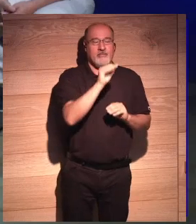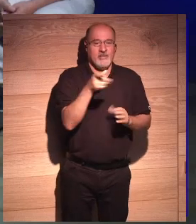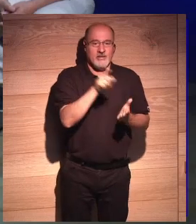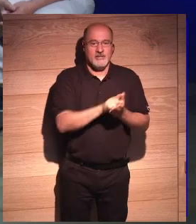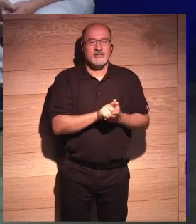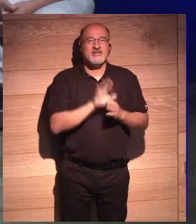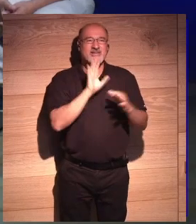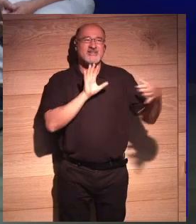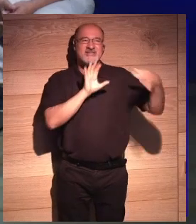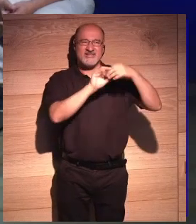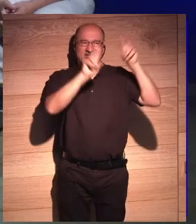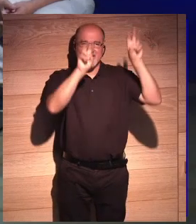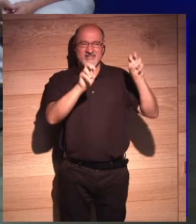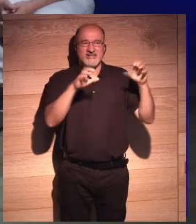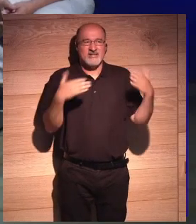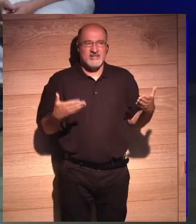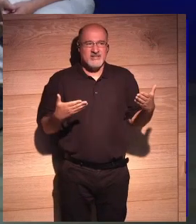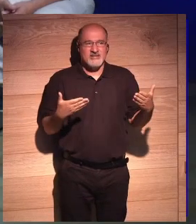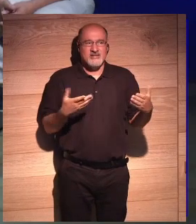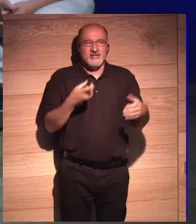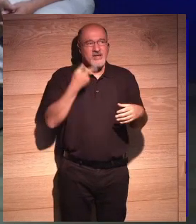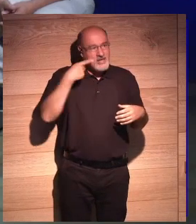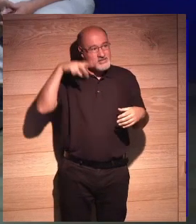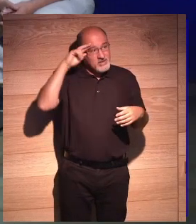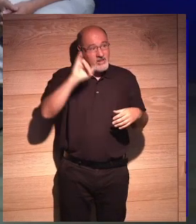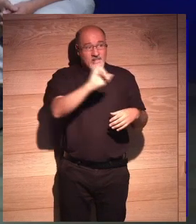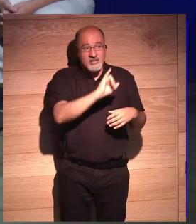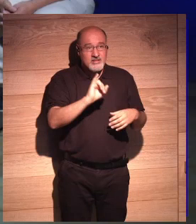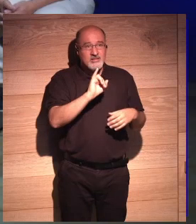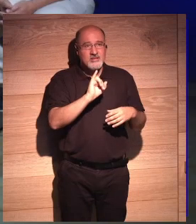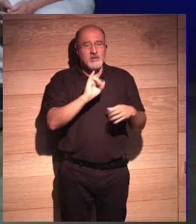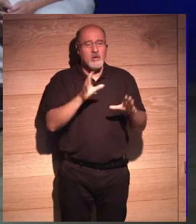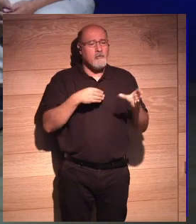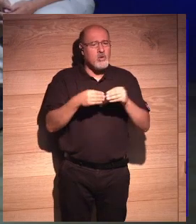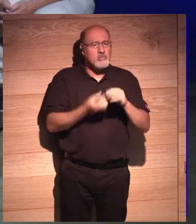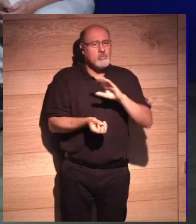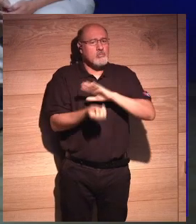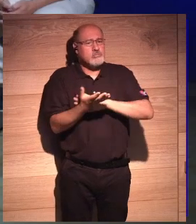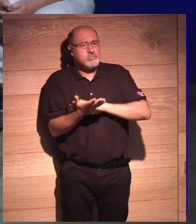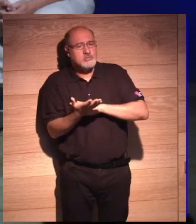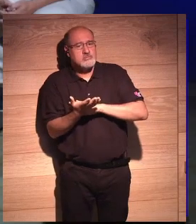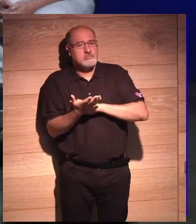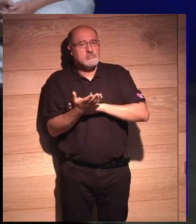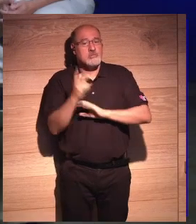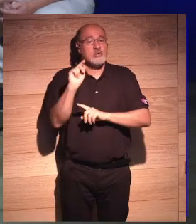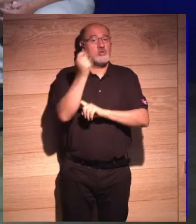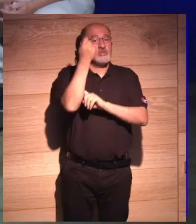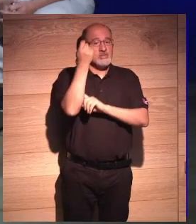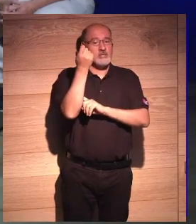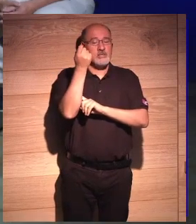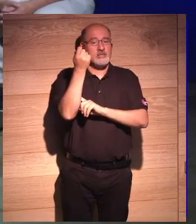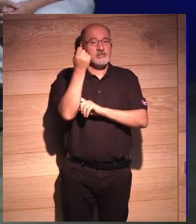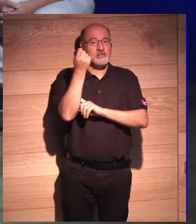question, I'm speaking about to what extent you've developed products or you've had